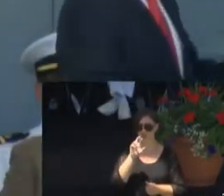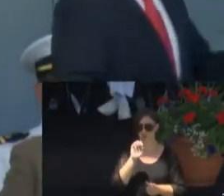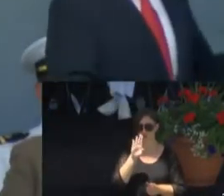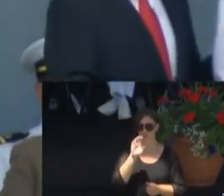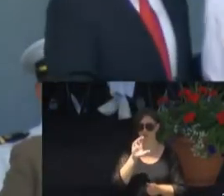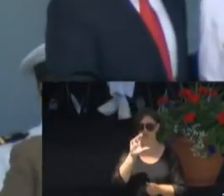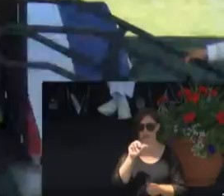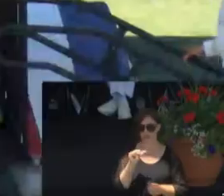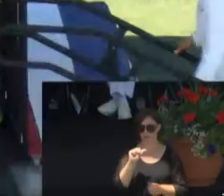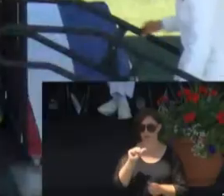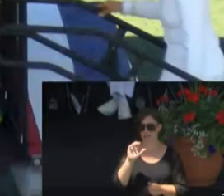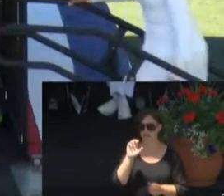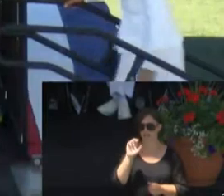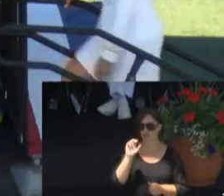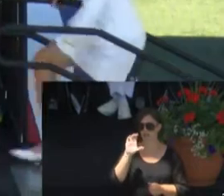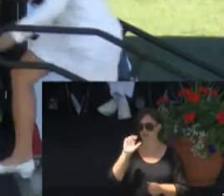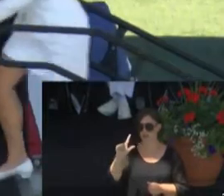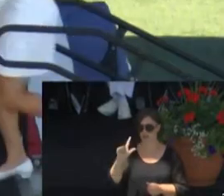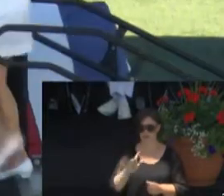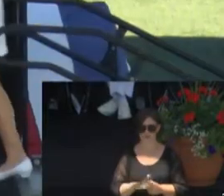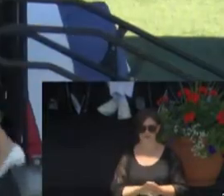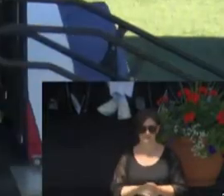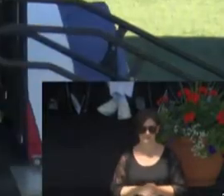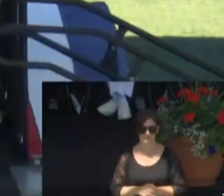Marie Snyder, cum laude.